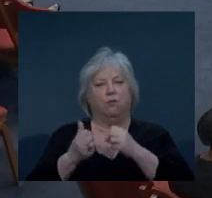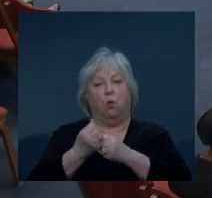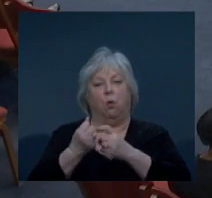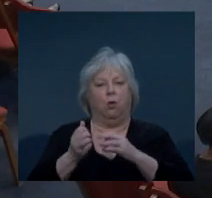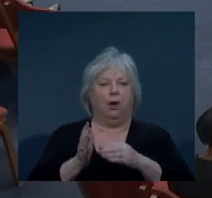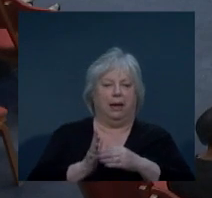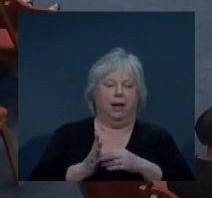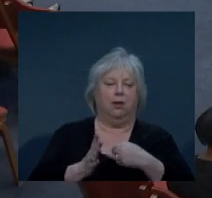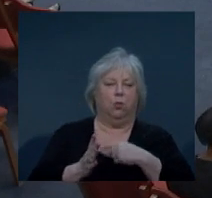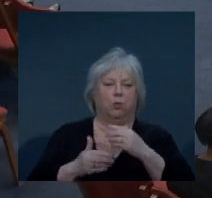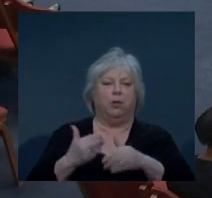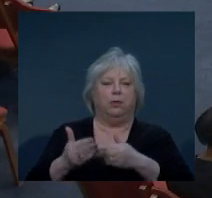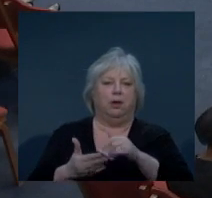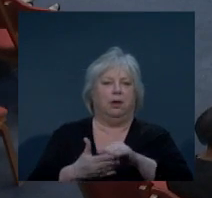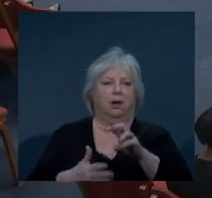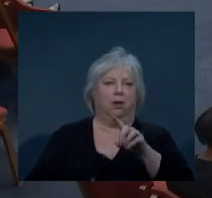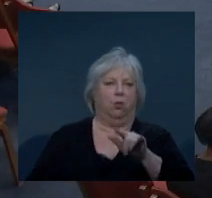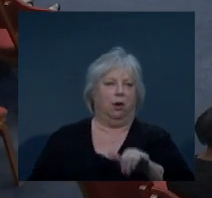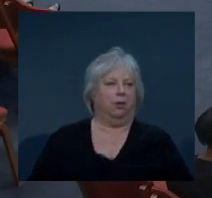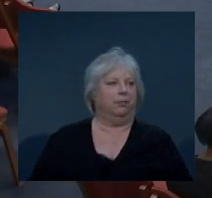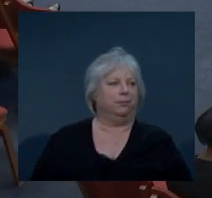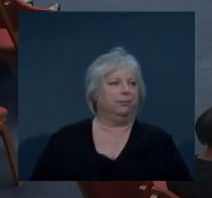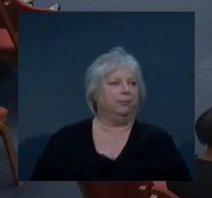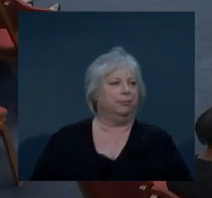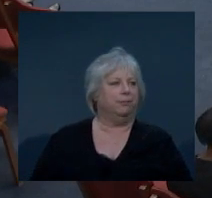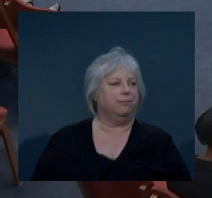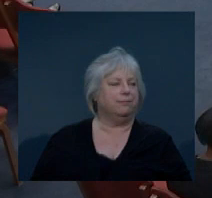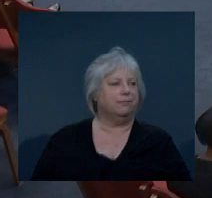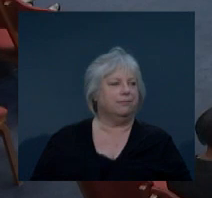against, and that's how we'll proceed in that order.